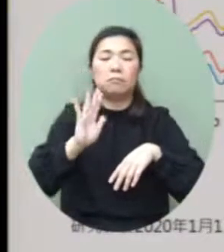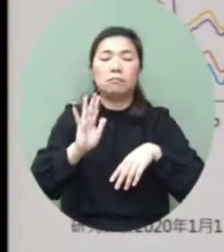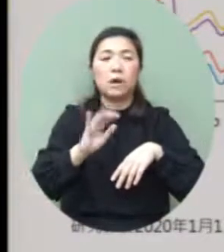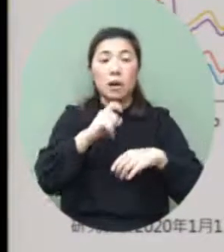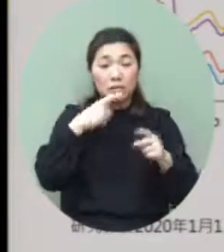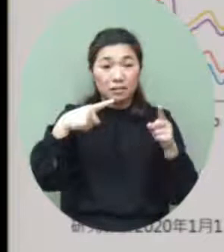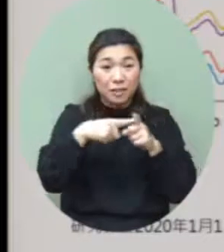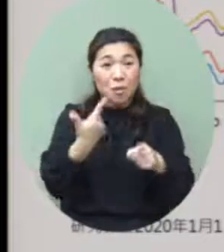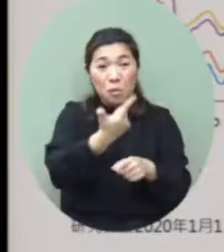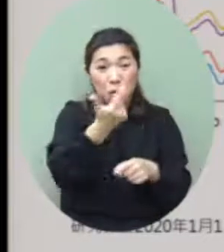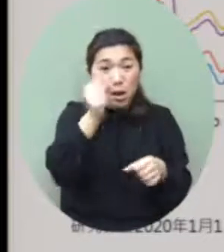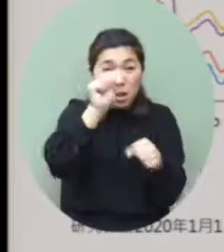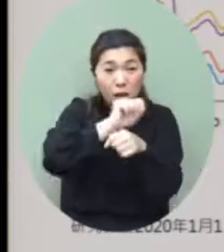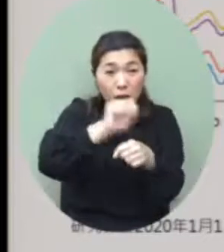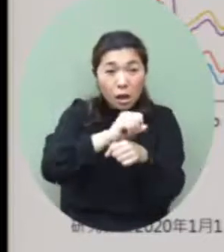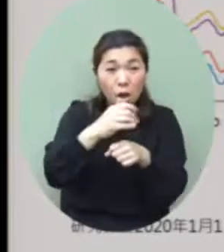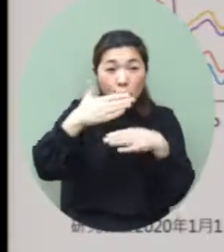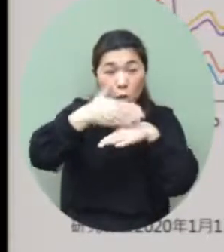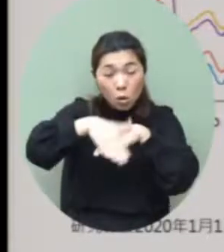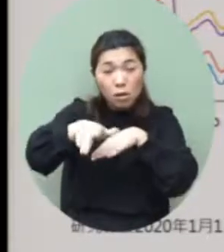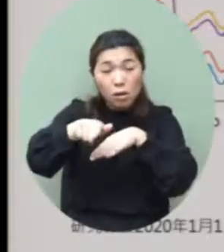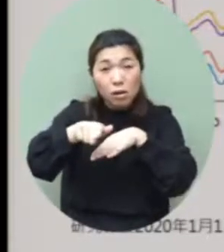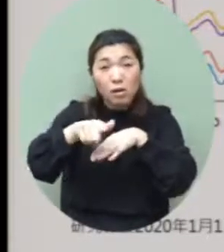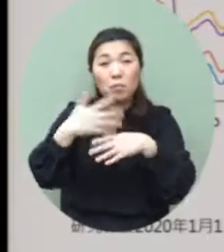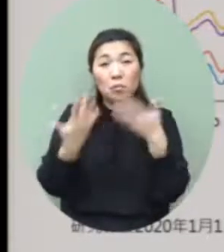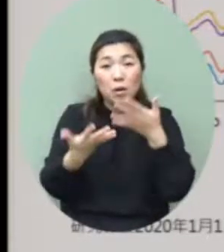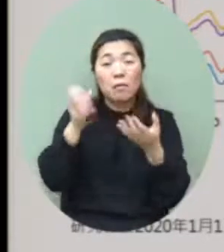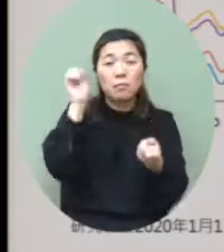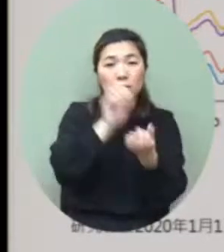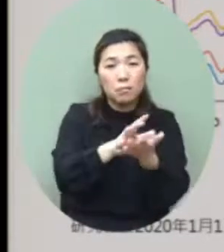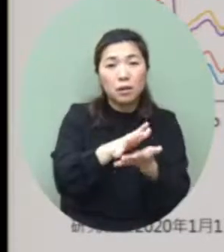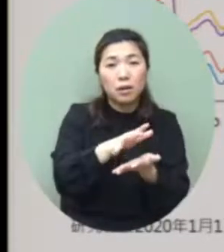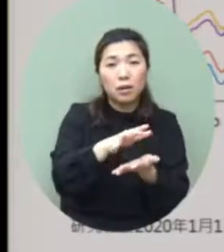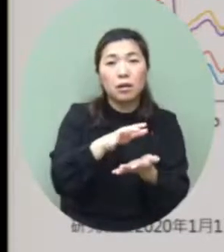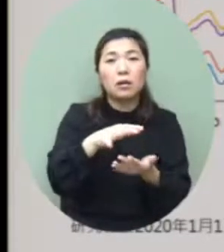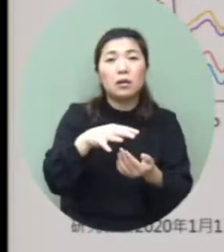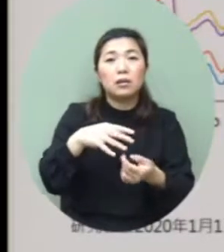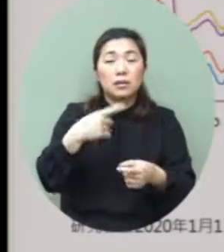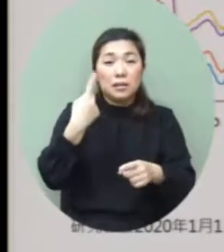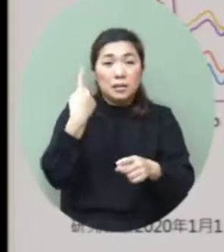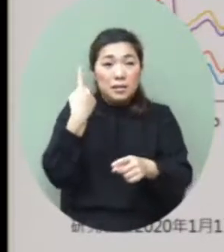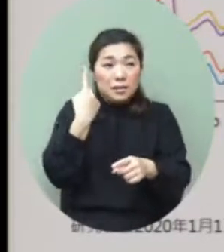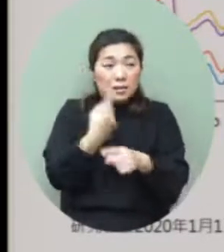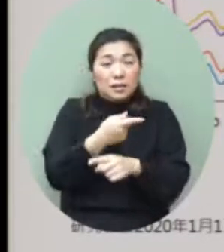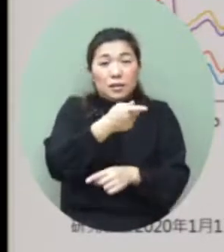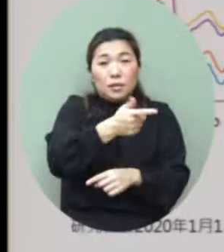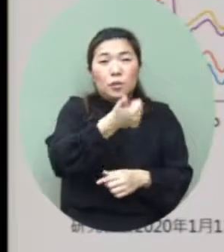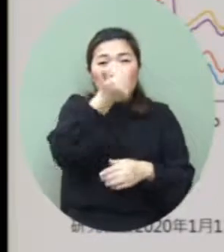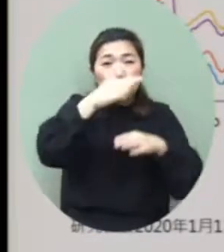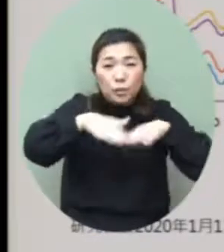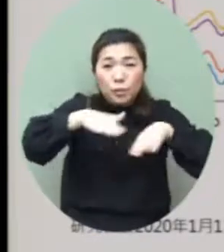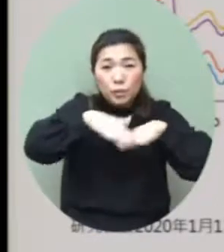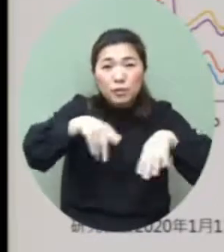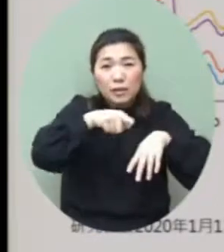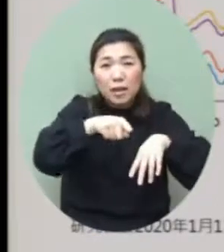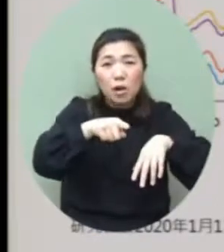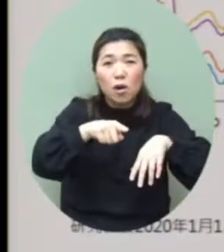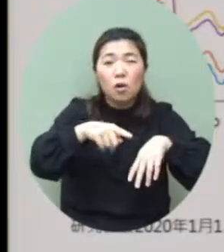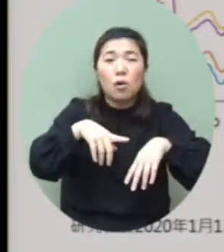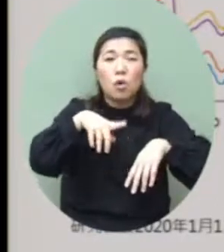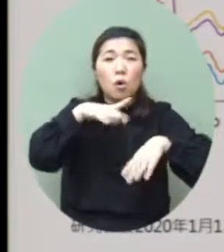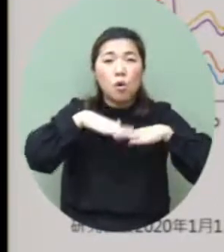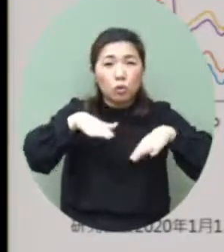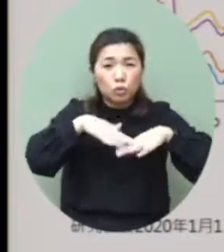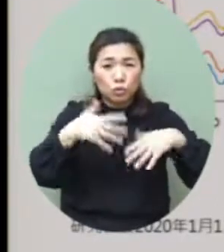around in the community again. So we must not lower our guards. If people flow in the community increases again,